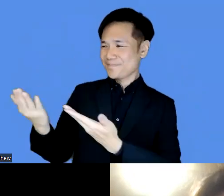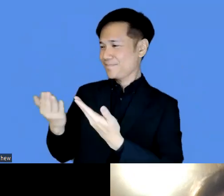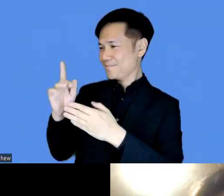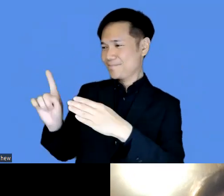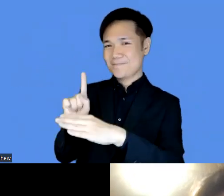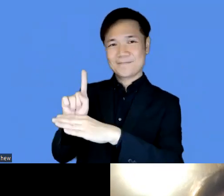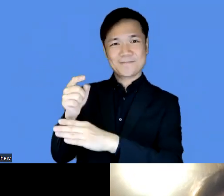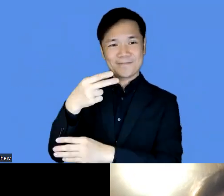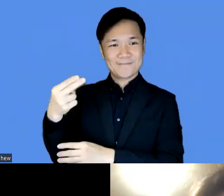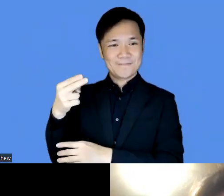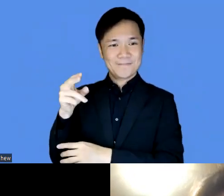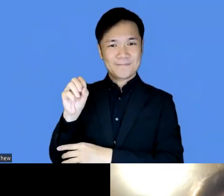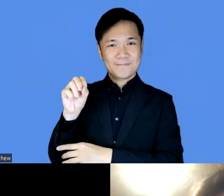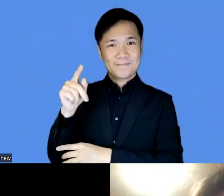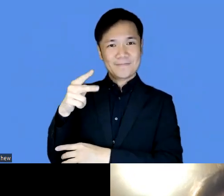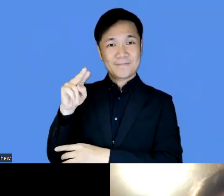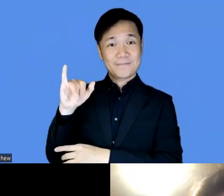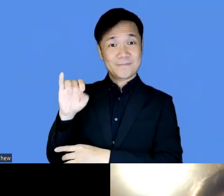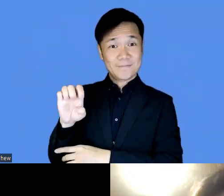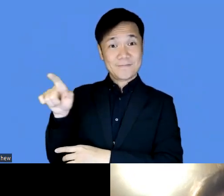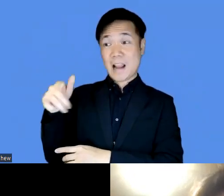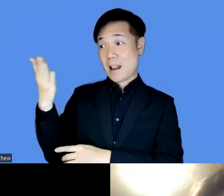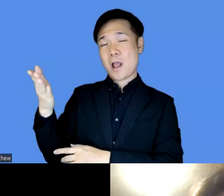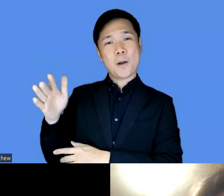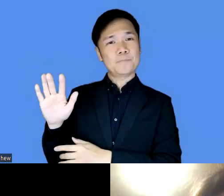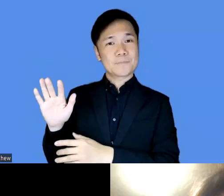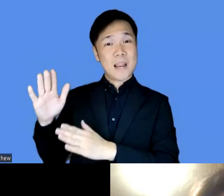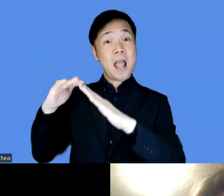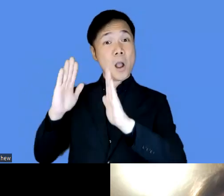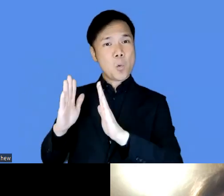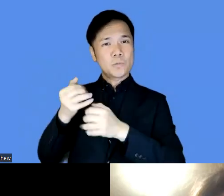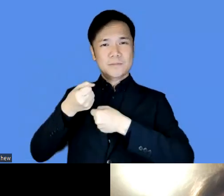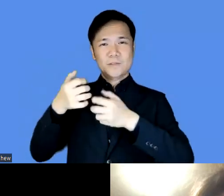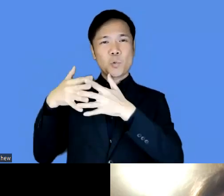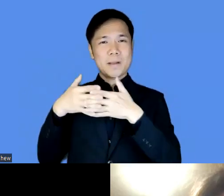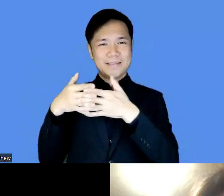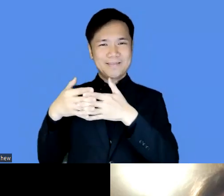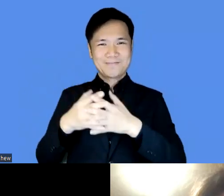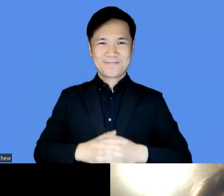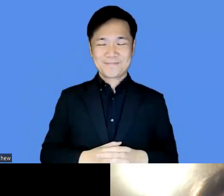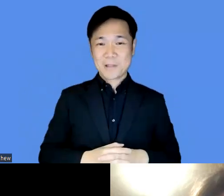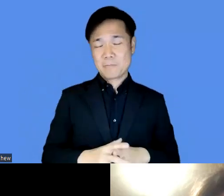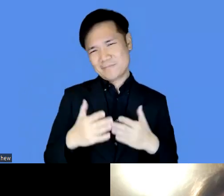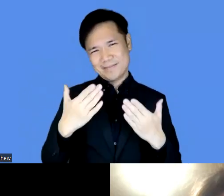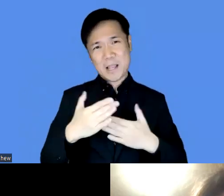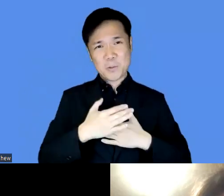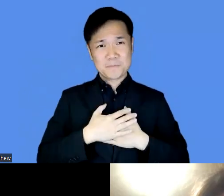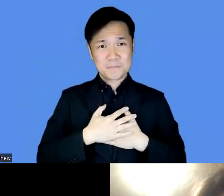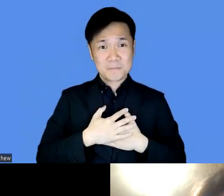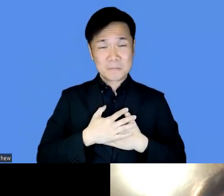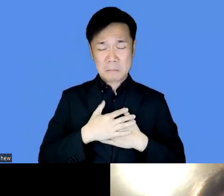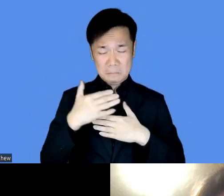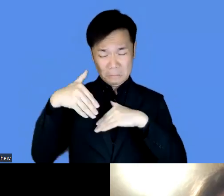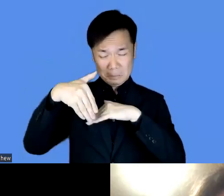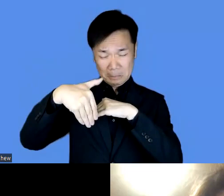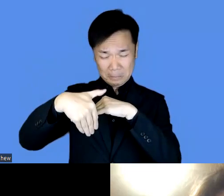from the United States. So Sophie, thank you very much for staying so late